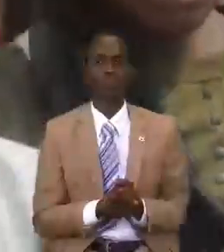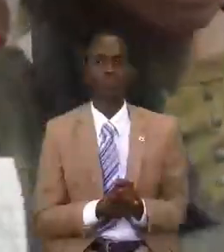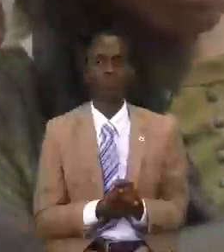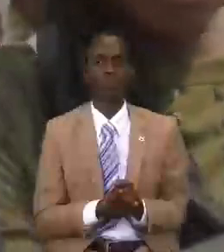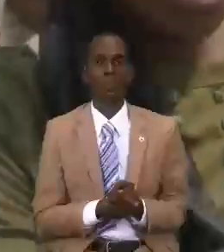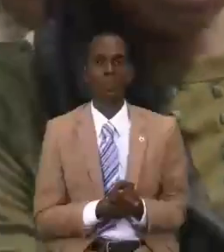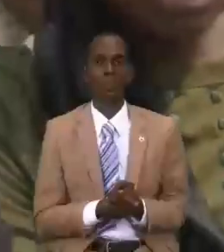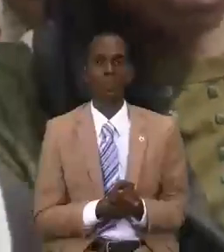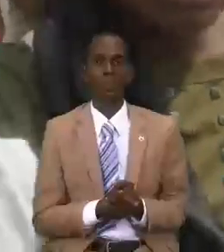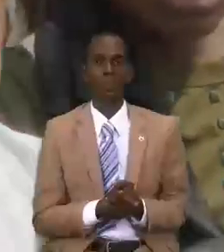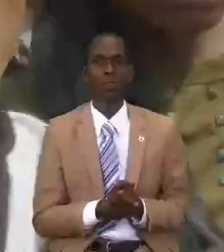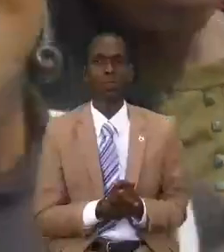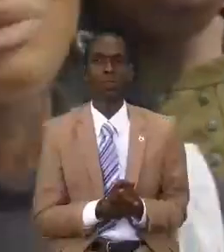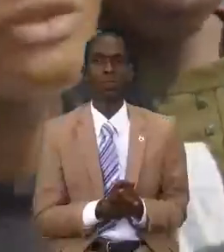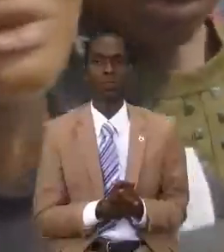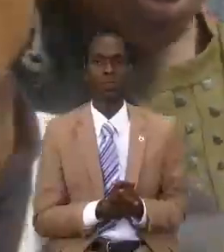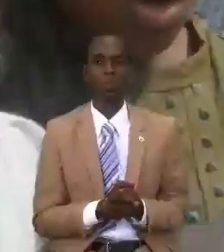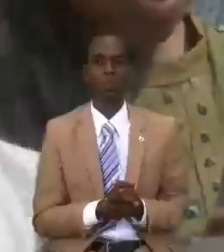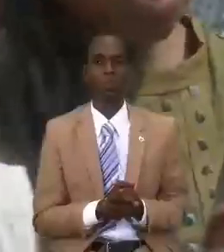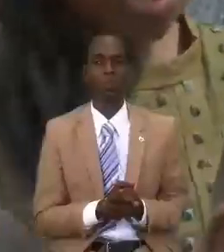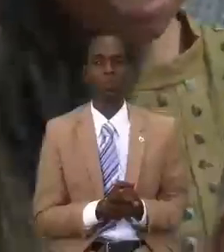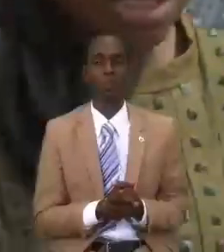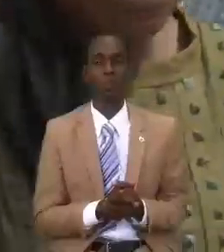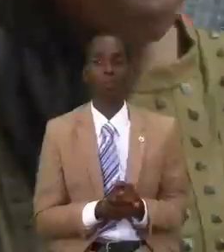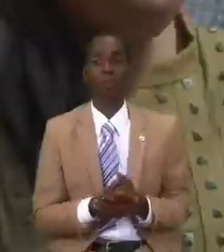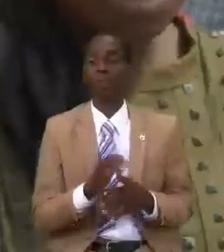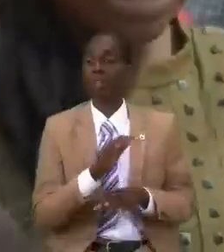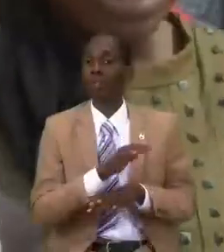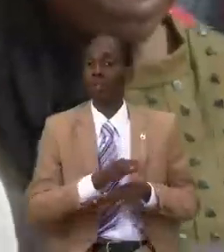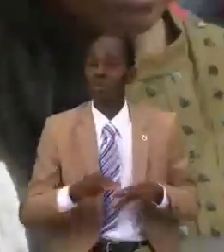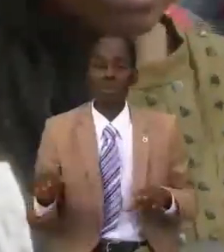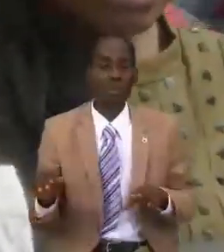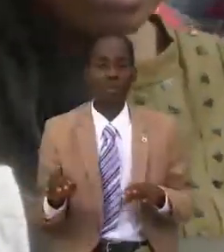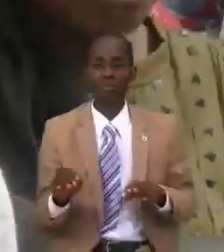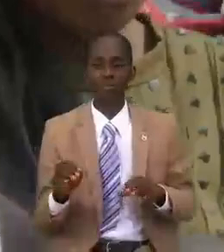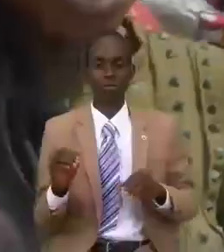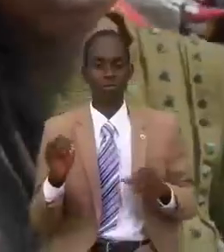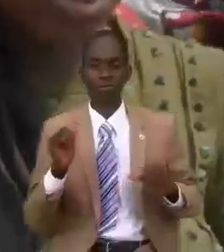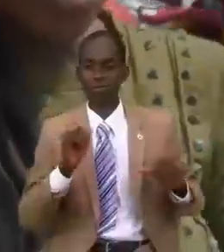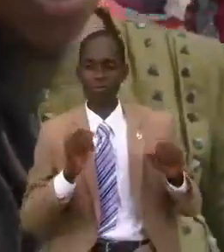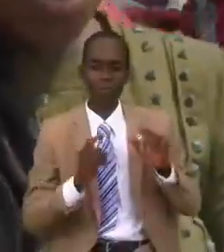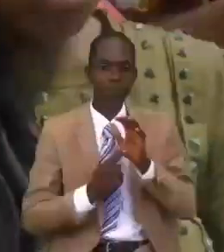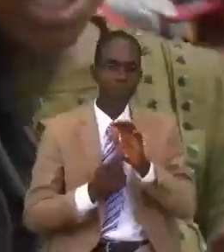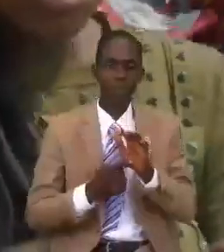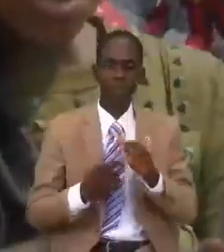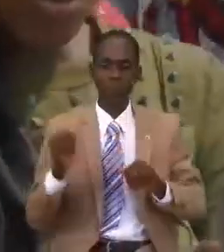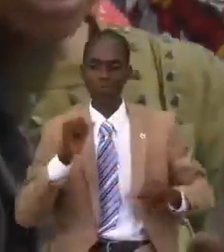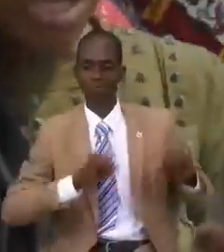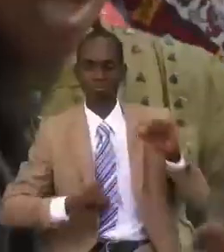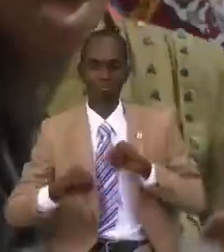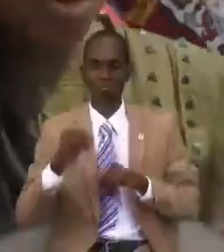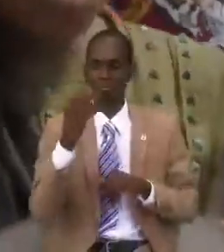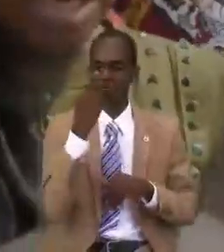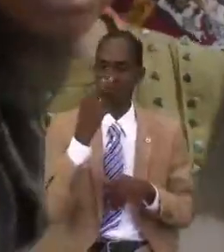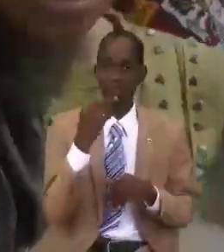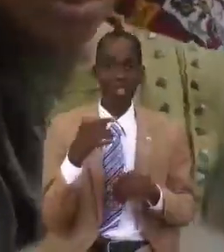Don't dramatize before the Almighty God. It's not a playmate. It's God.